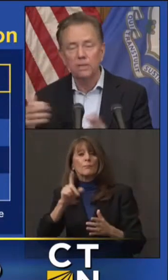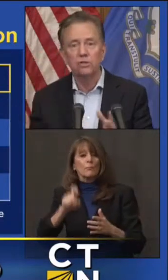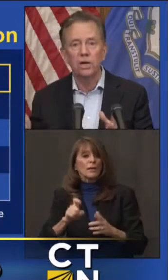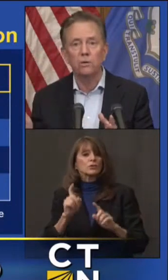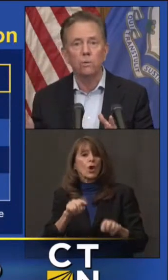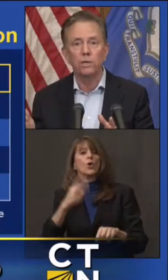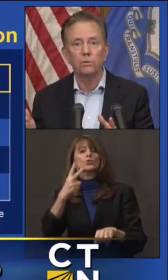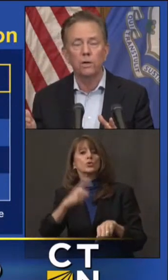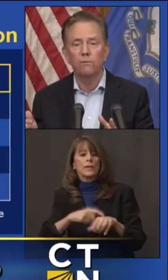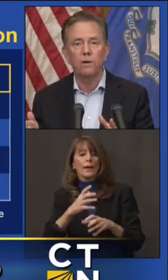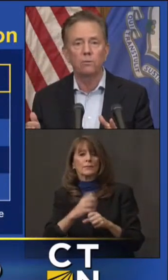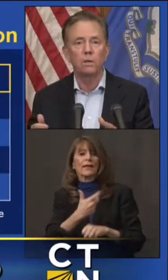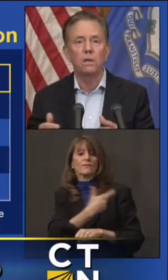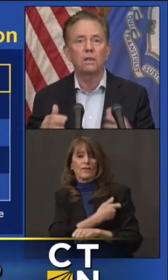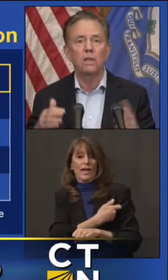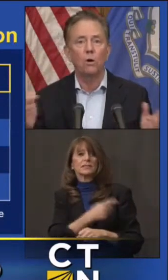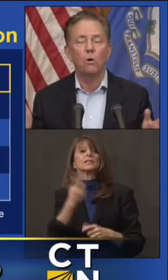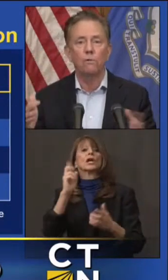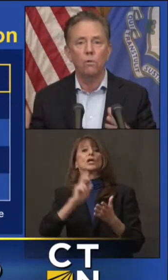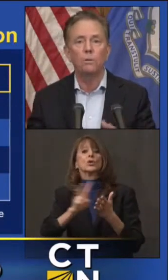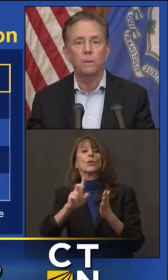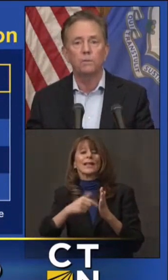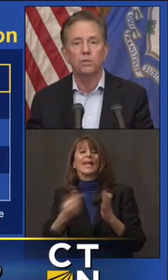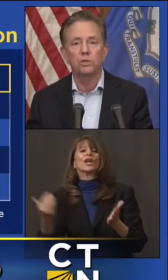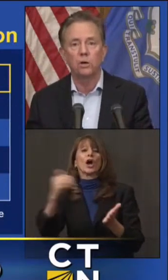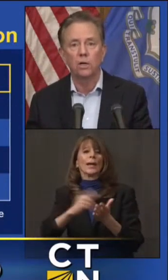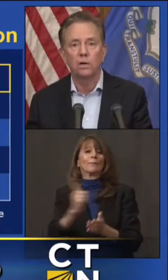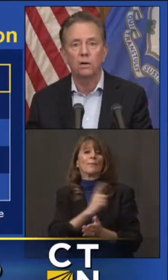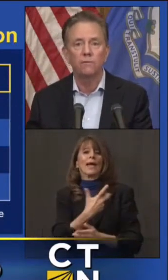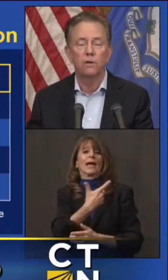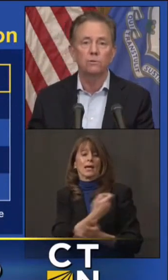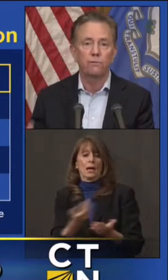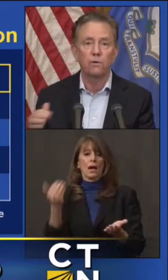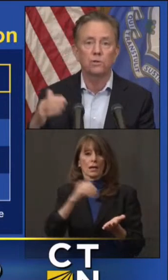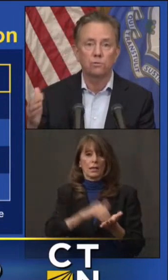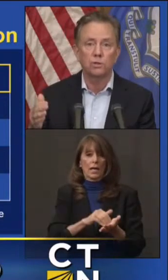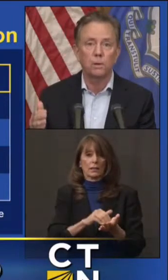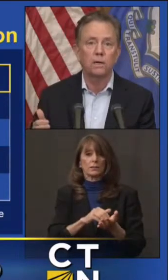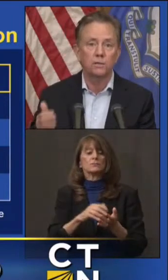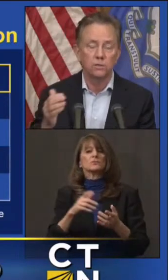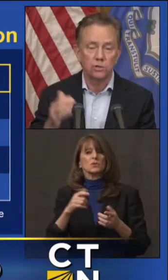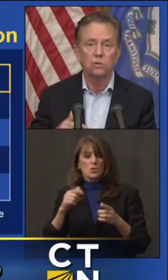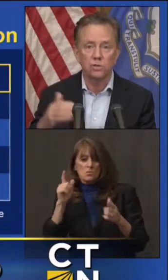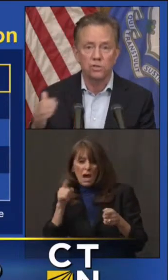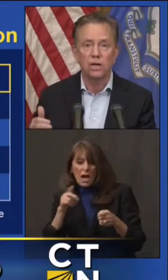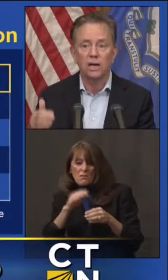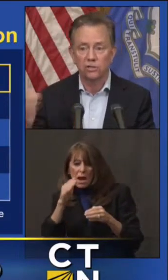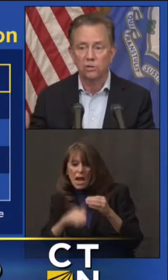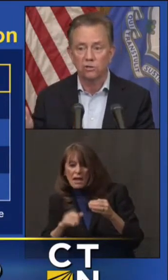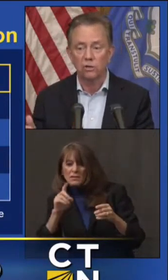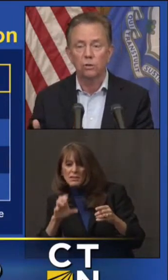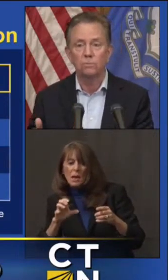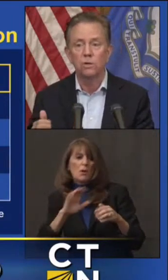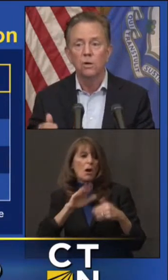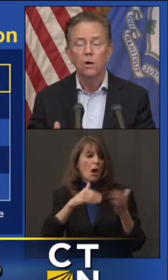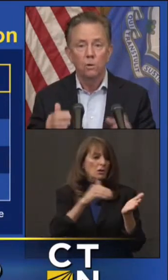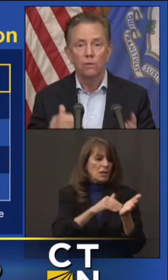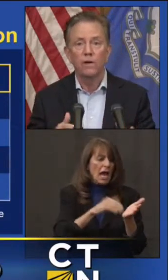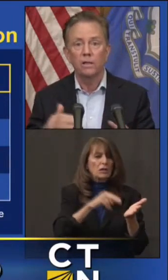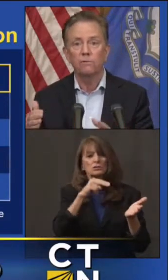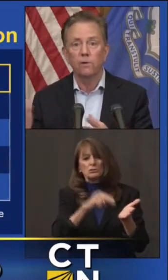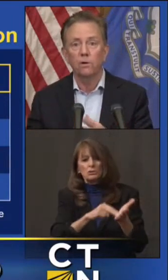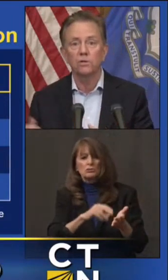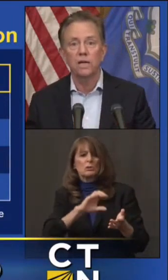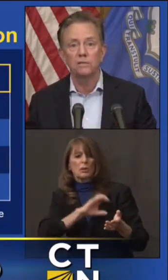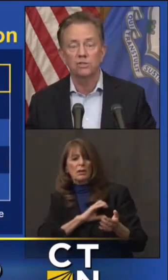by January 25th, we think the overwhelming majority of those first responders, nurses, docs, nursing homes, will have